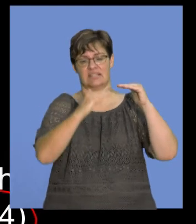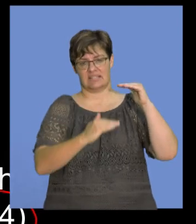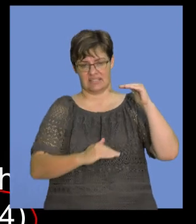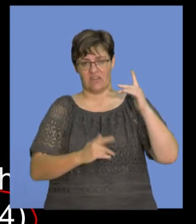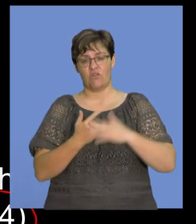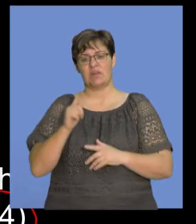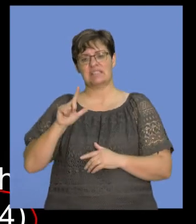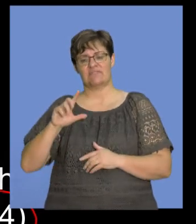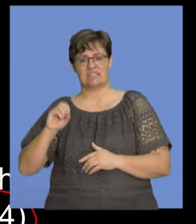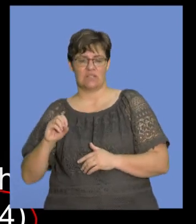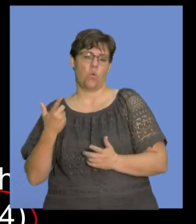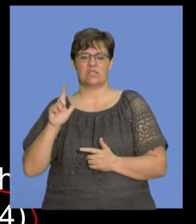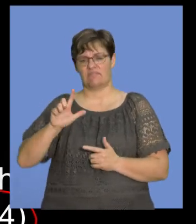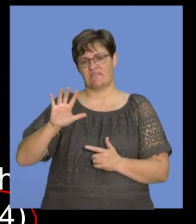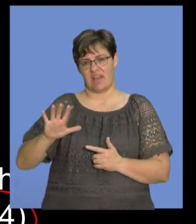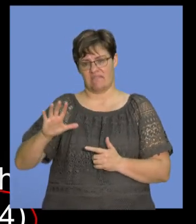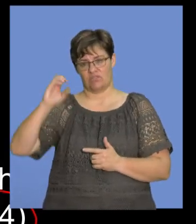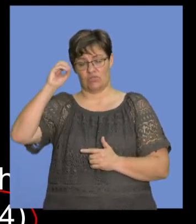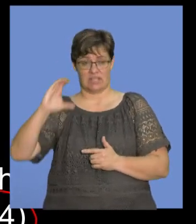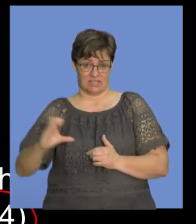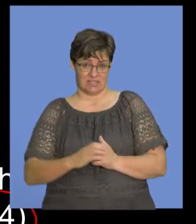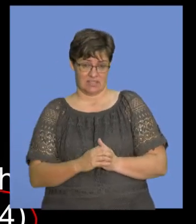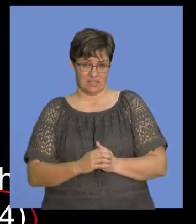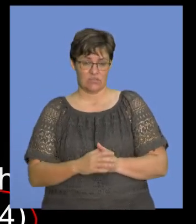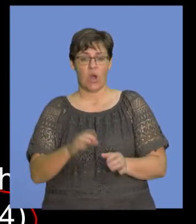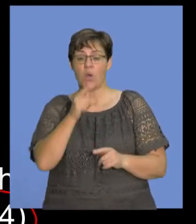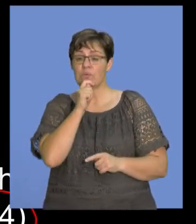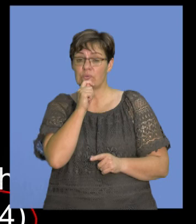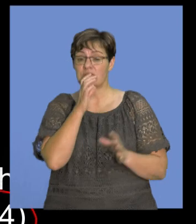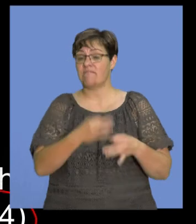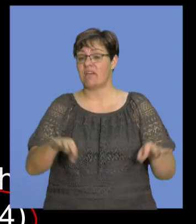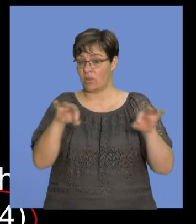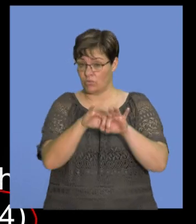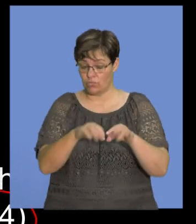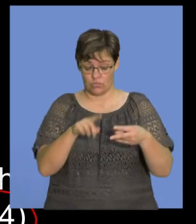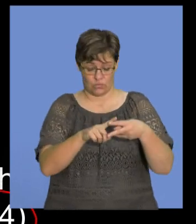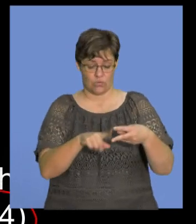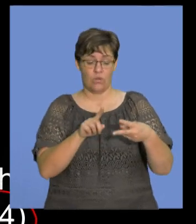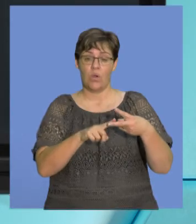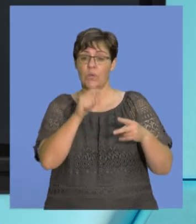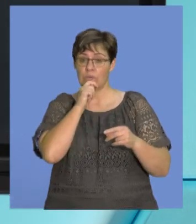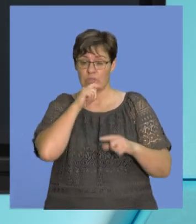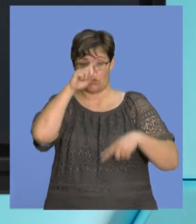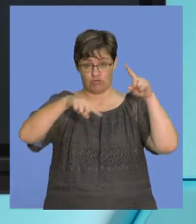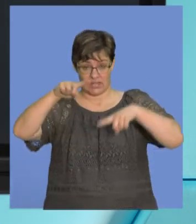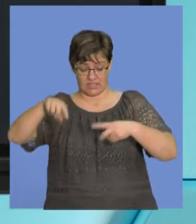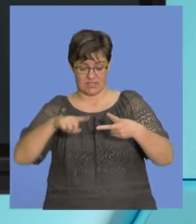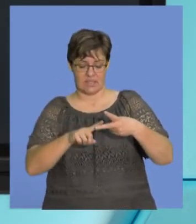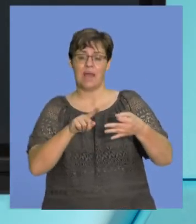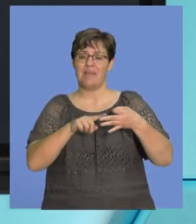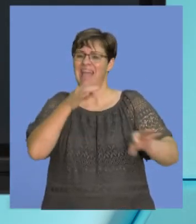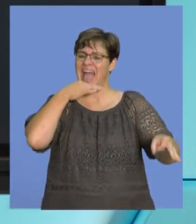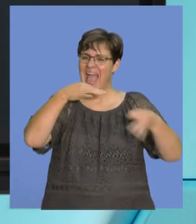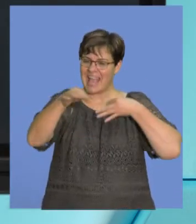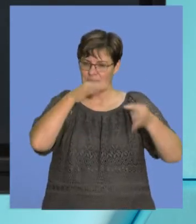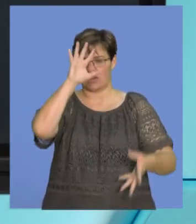from that till 70 degrees or 75 degrees Celsius. So I've used values, I've used the